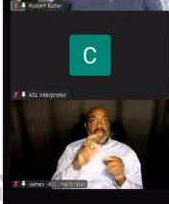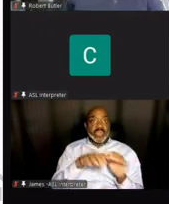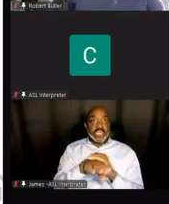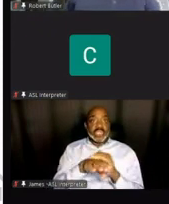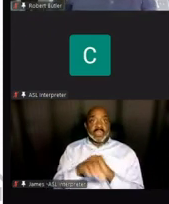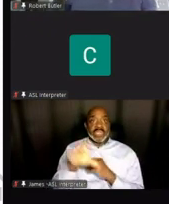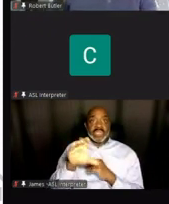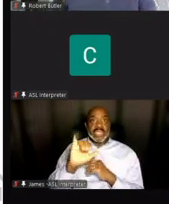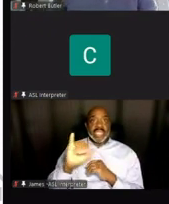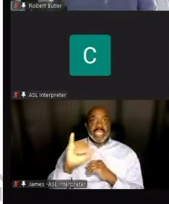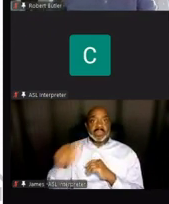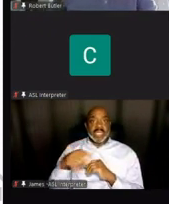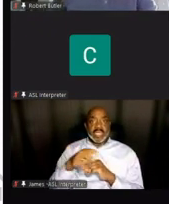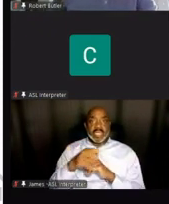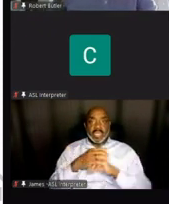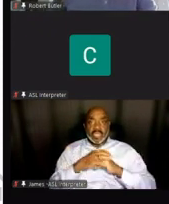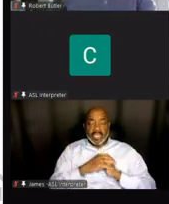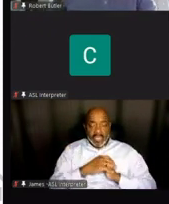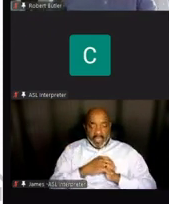guess system-wide would be.